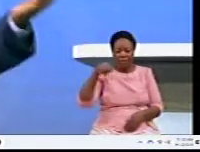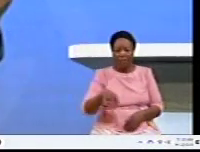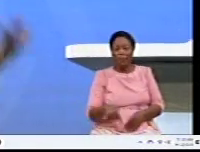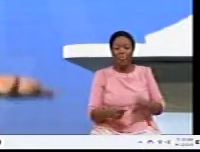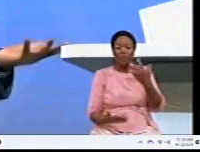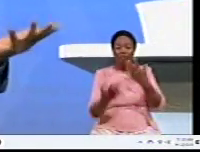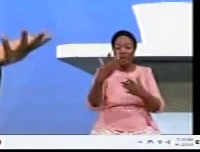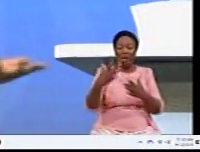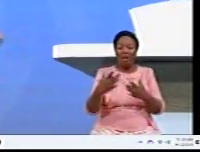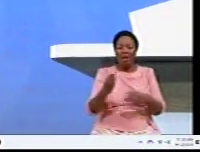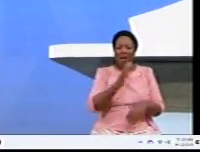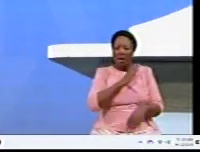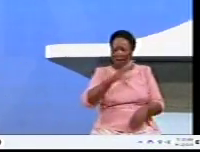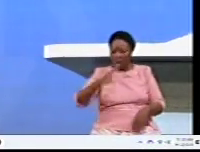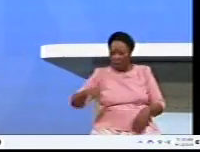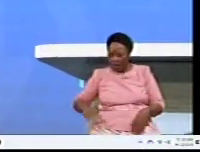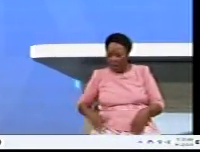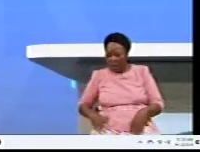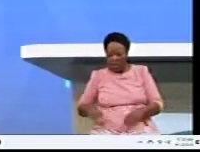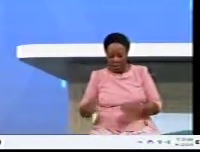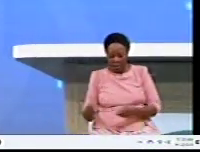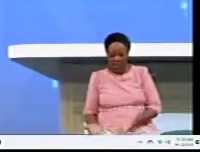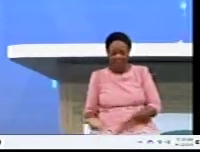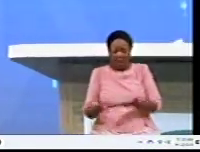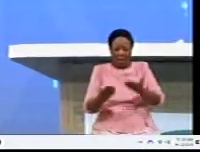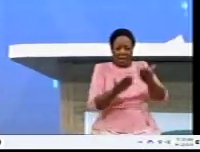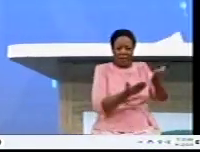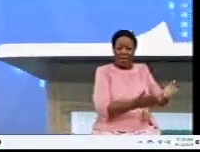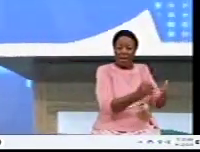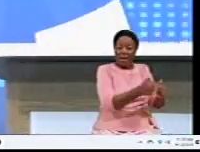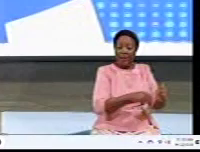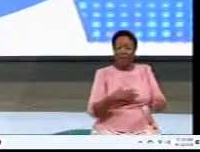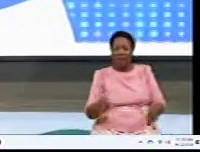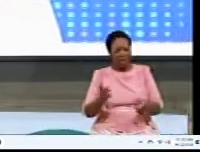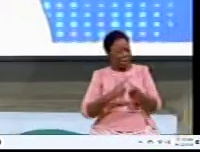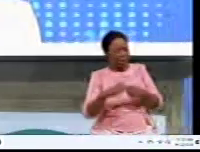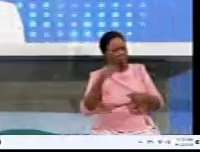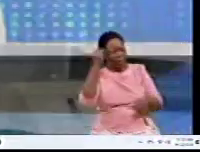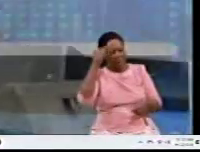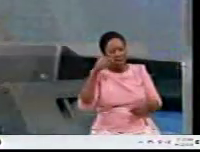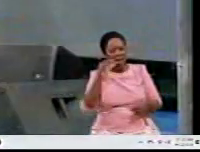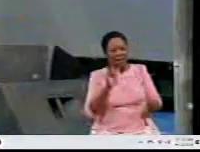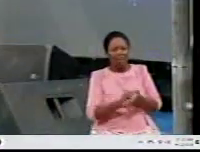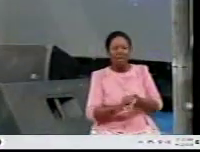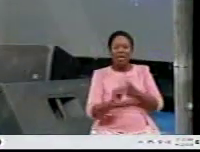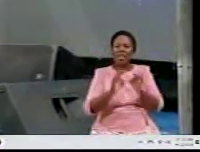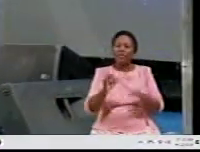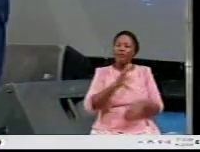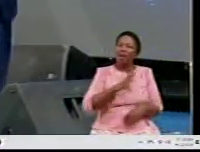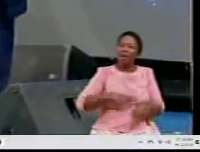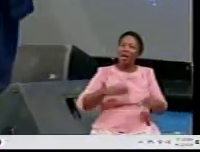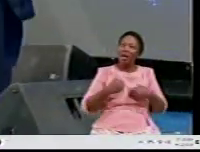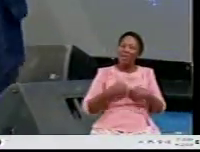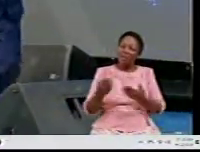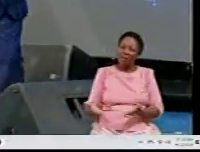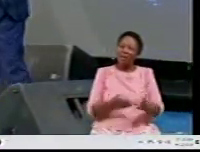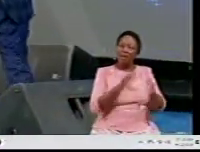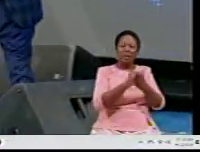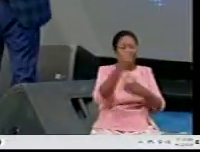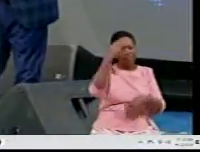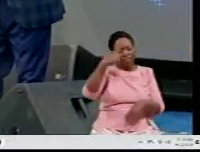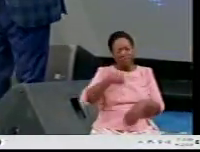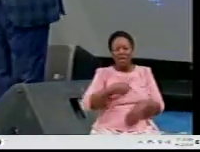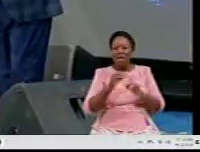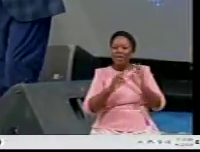Christ bore everything. Then you think, if Christ has borne that for me, if Christ